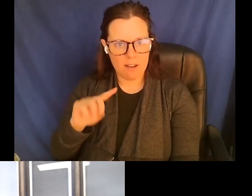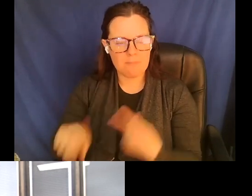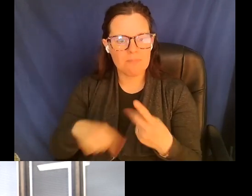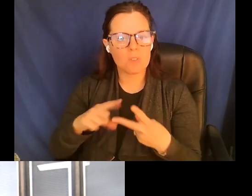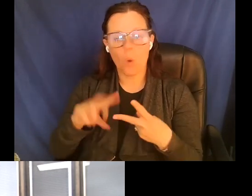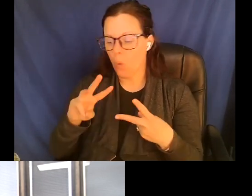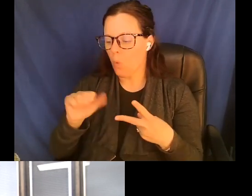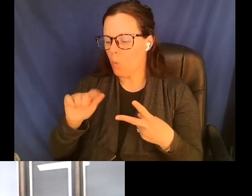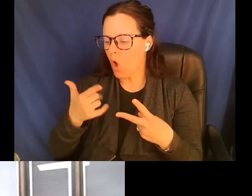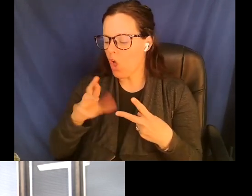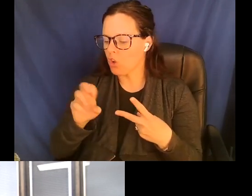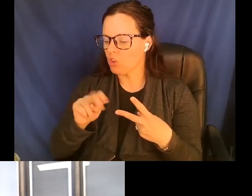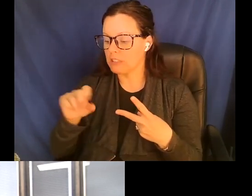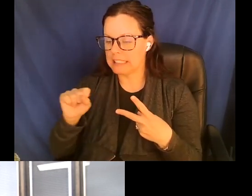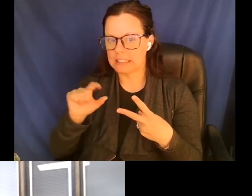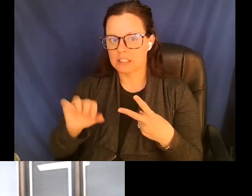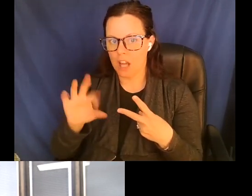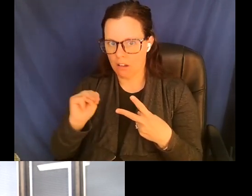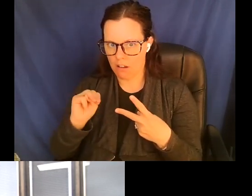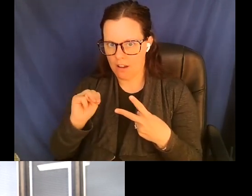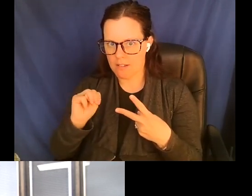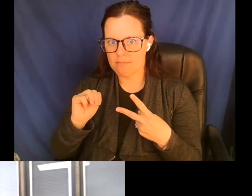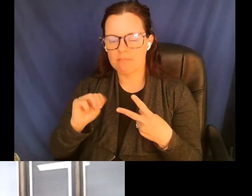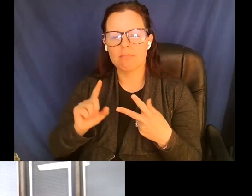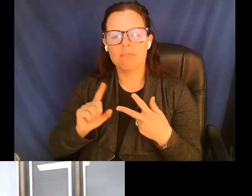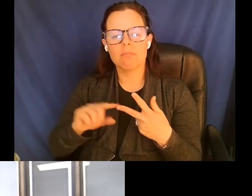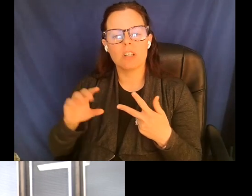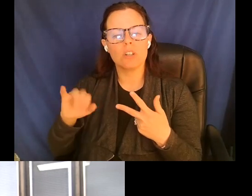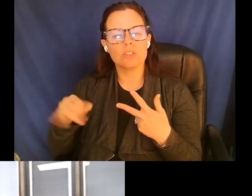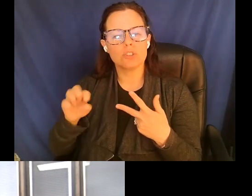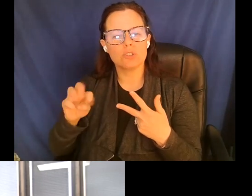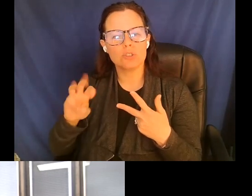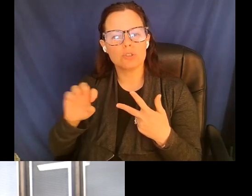walgreens.com. Jewel Osco Pharmacies is